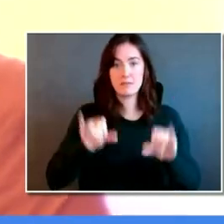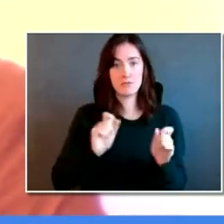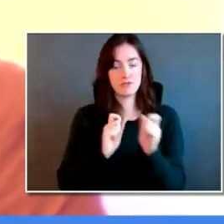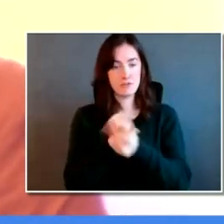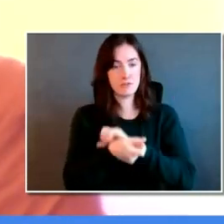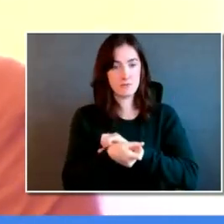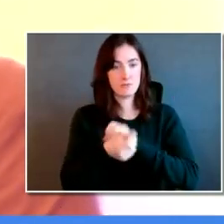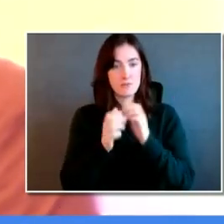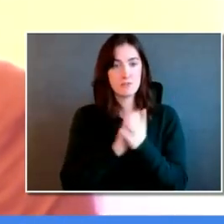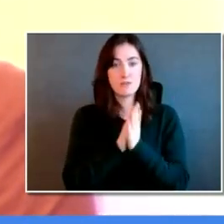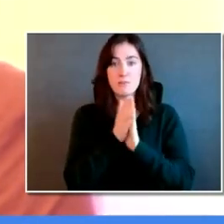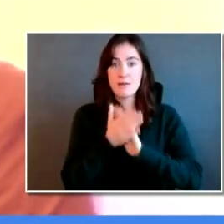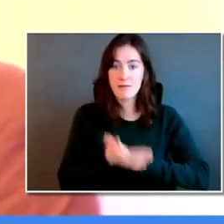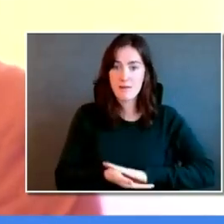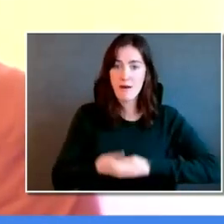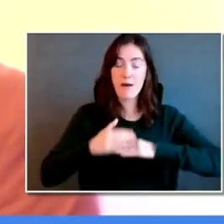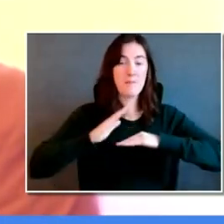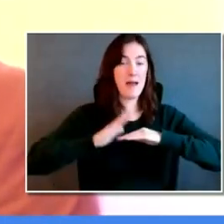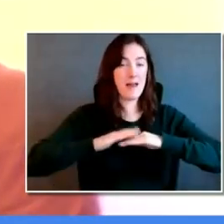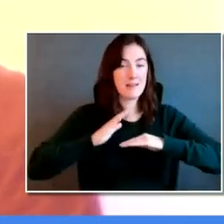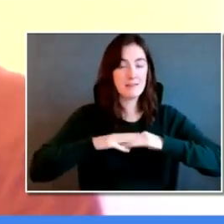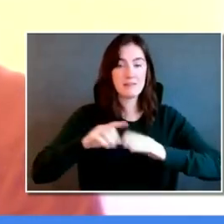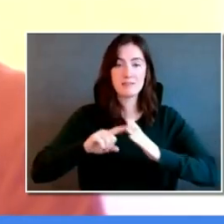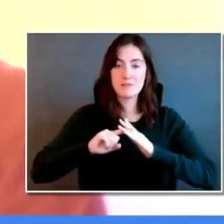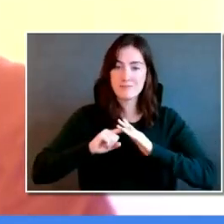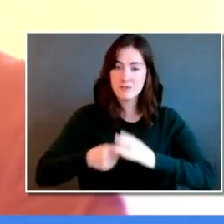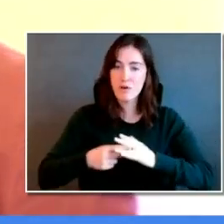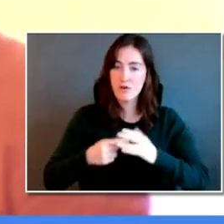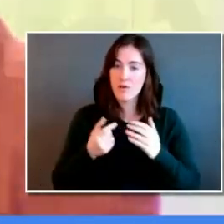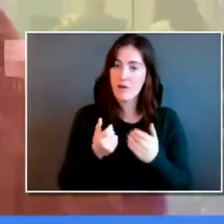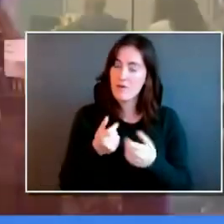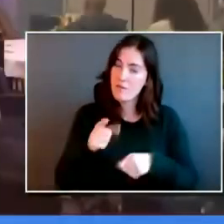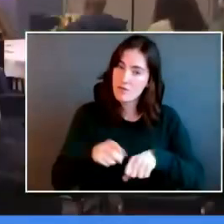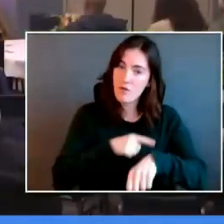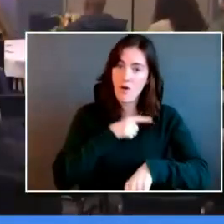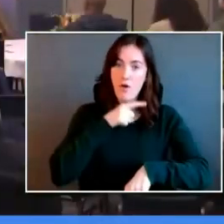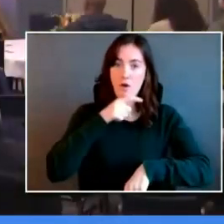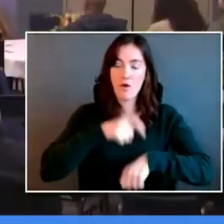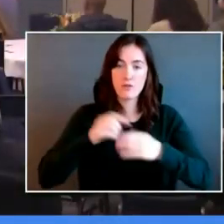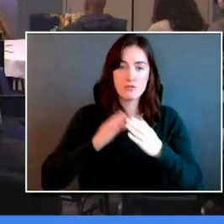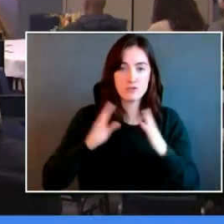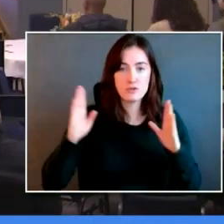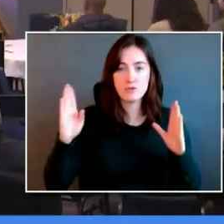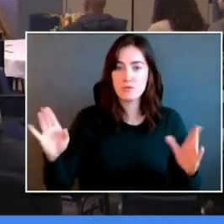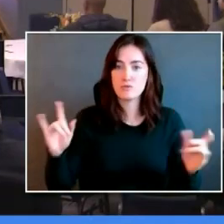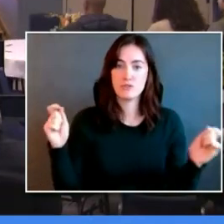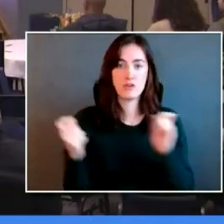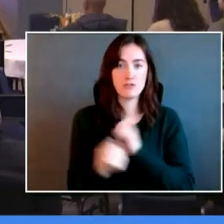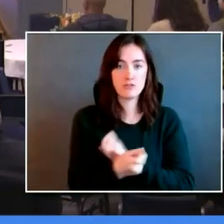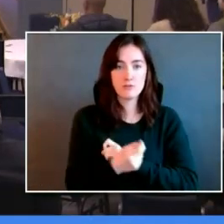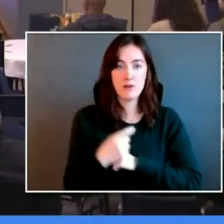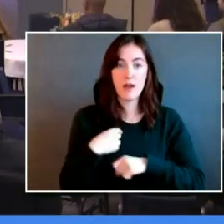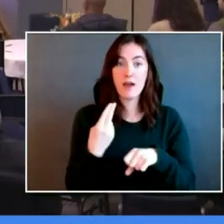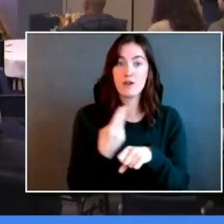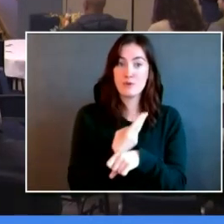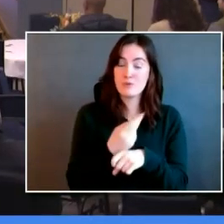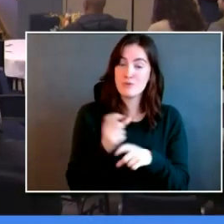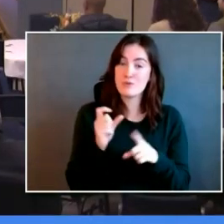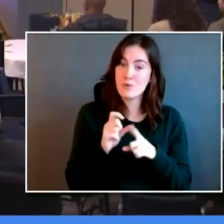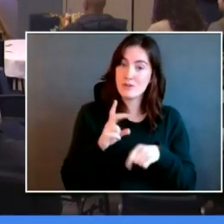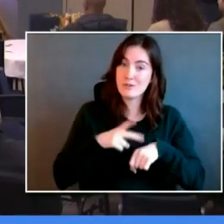least the seeds of really difficult long-term change, has been really, I use the word twice now, thrilling for